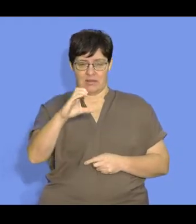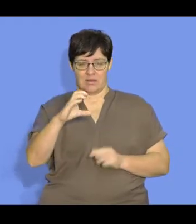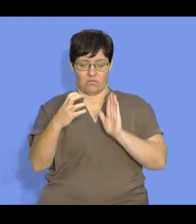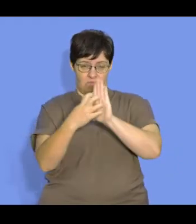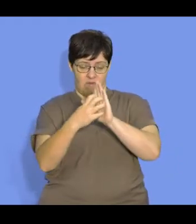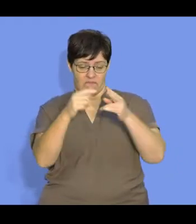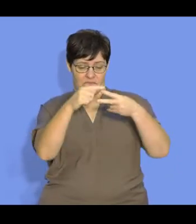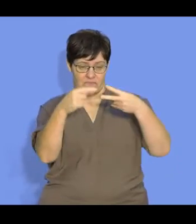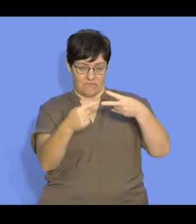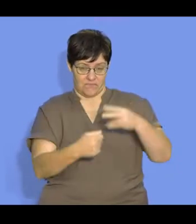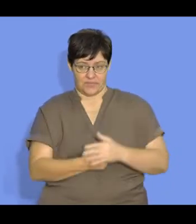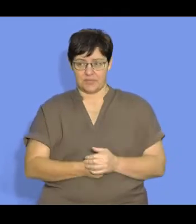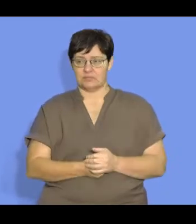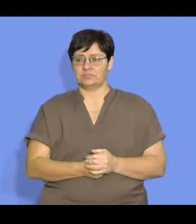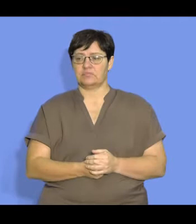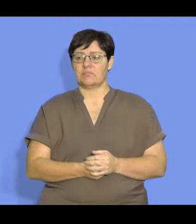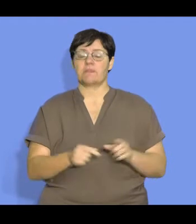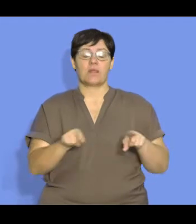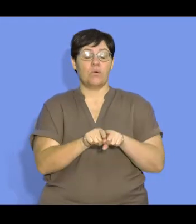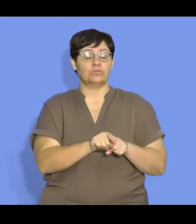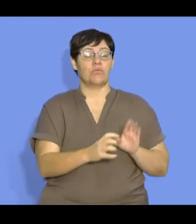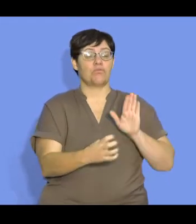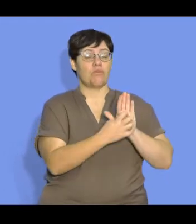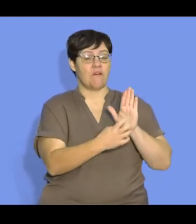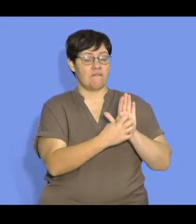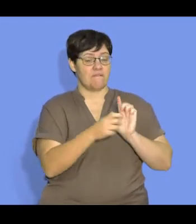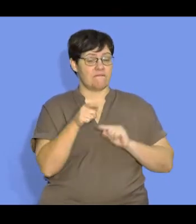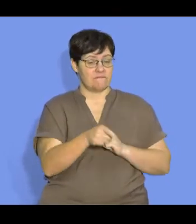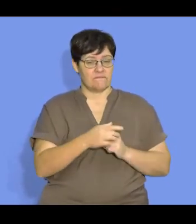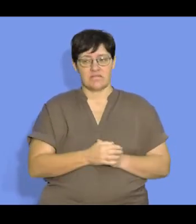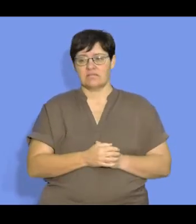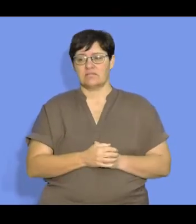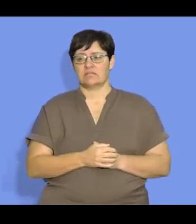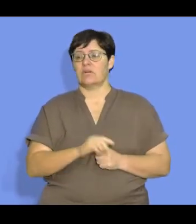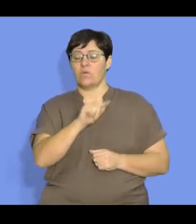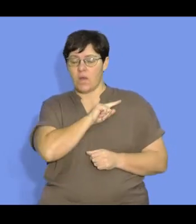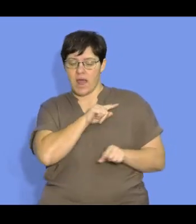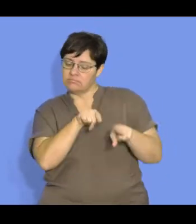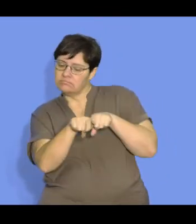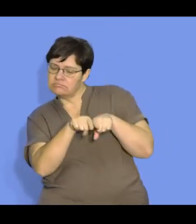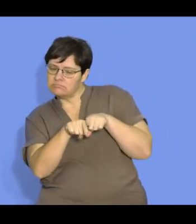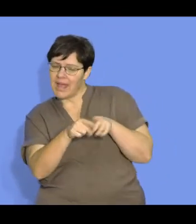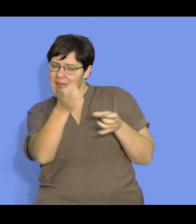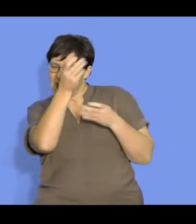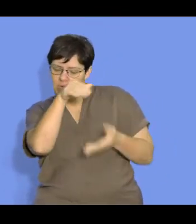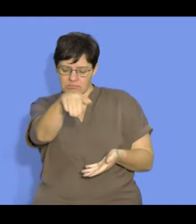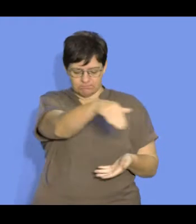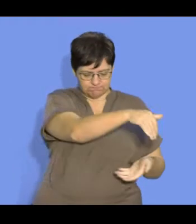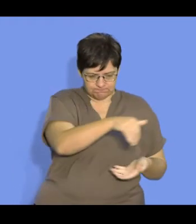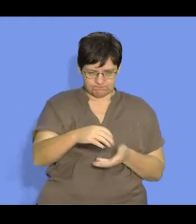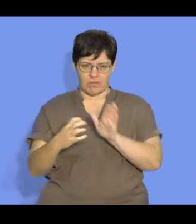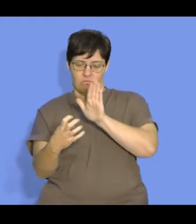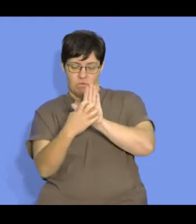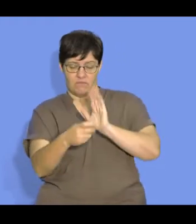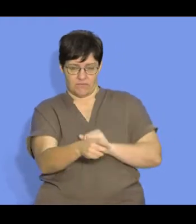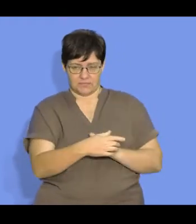Exo and endothermic graphs. We also have the graphs that we draw because of